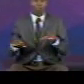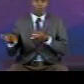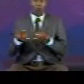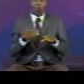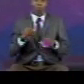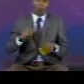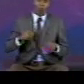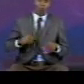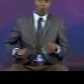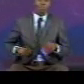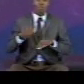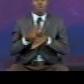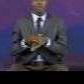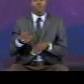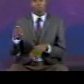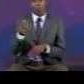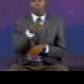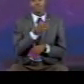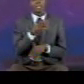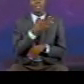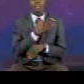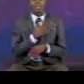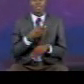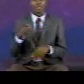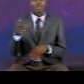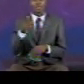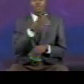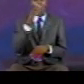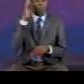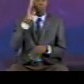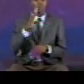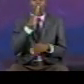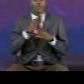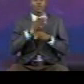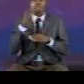on you, and you will be totally healed in